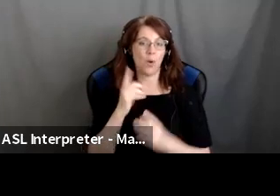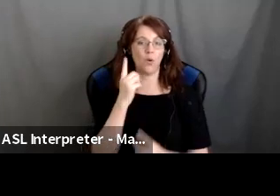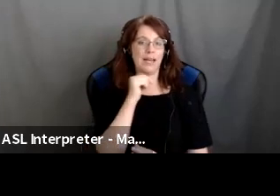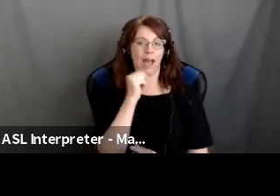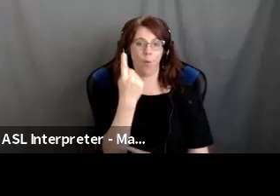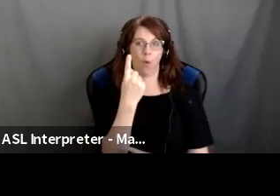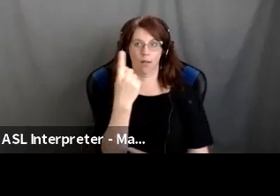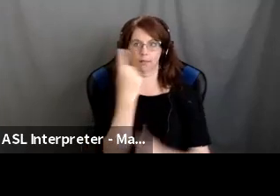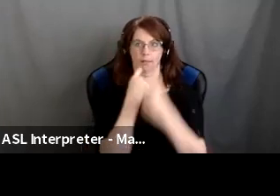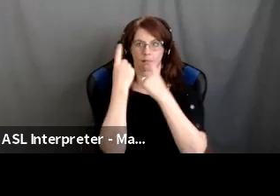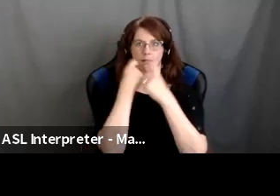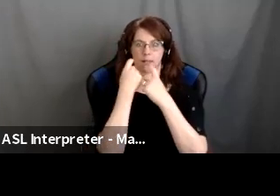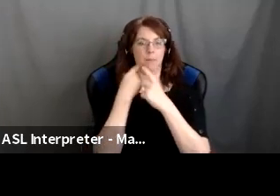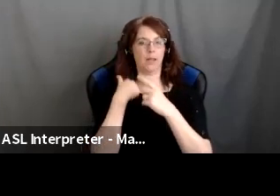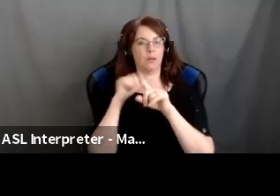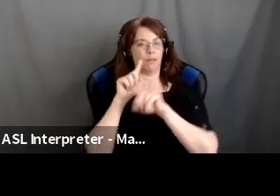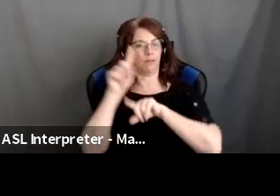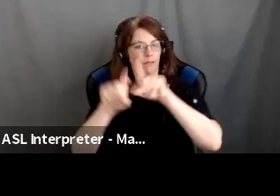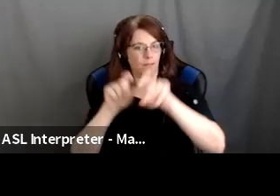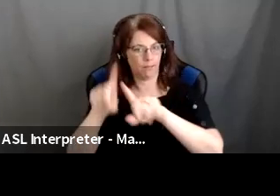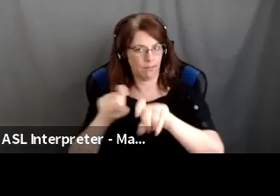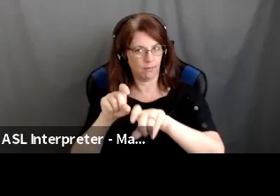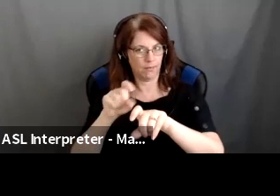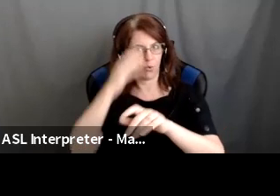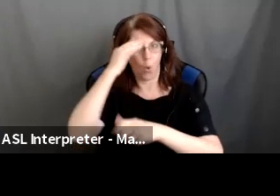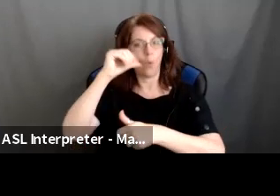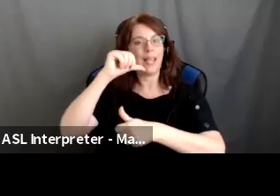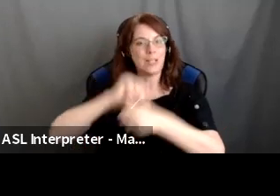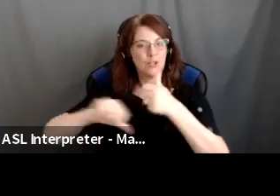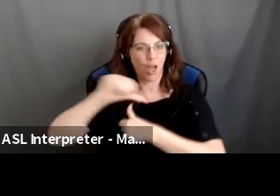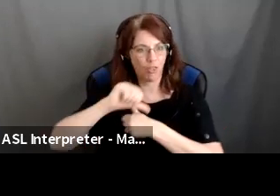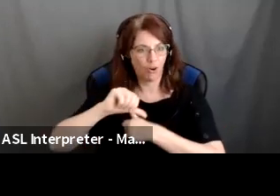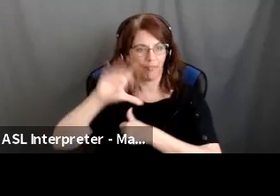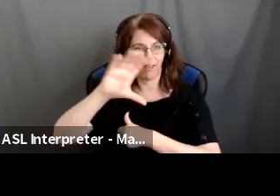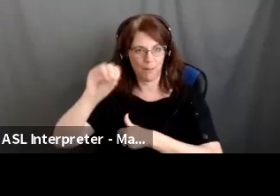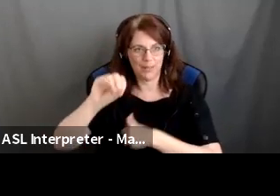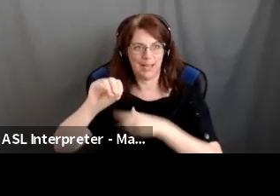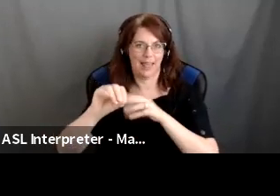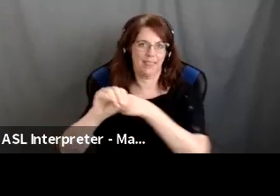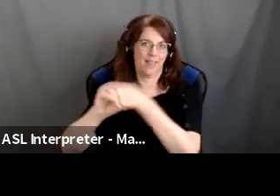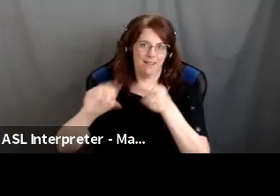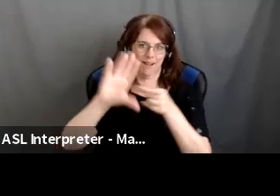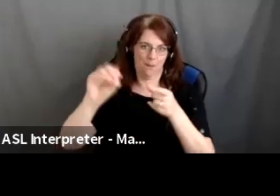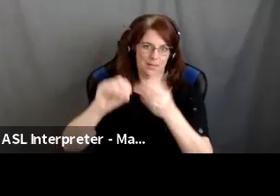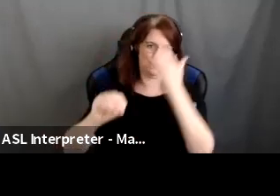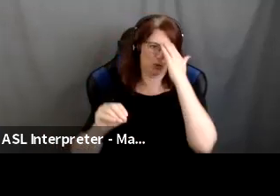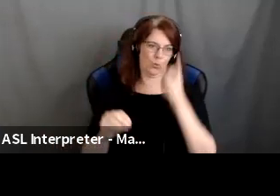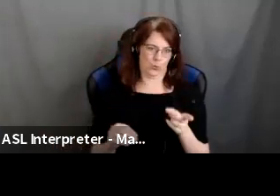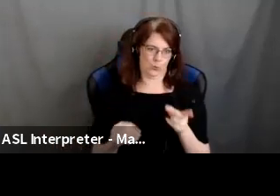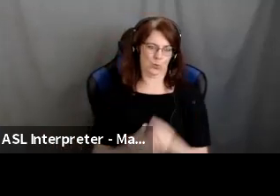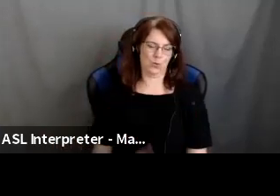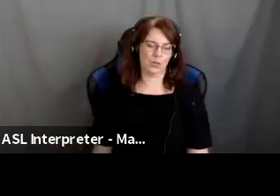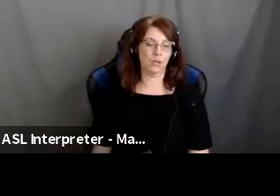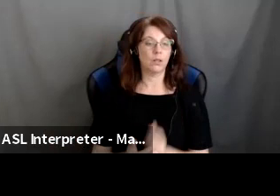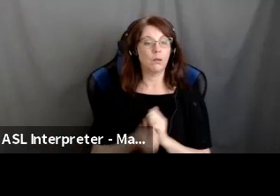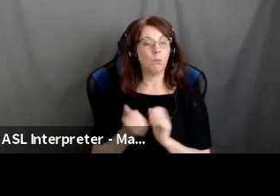for an interviewer to get to know you and for you to get to know the company you're going to be working at. And what is the most important